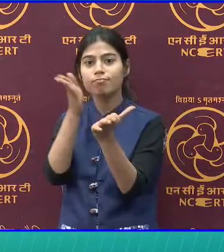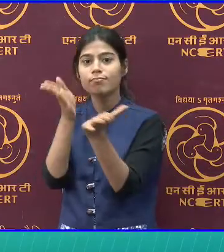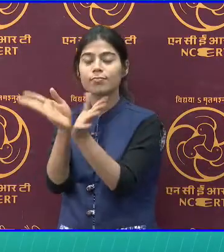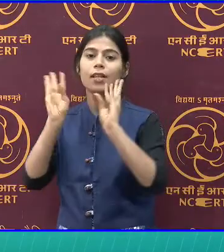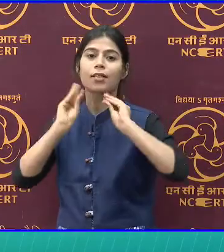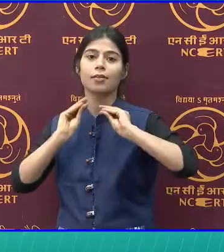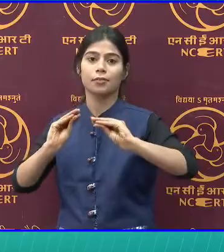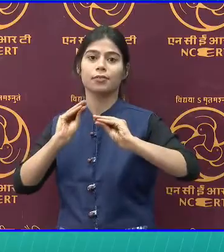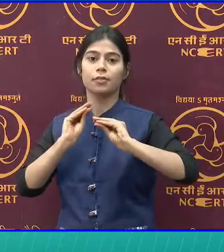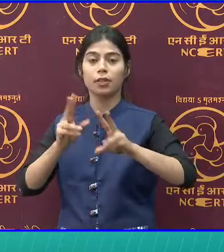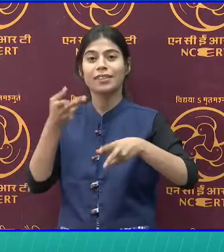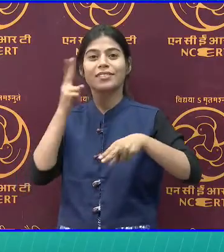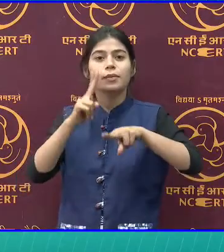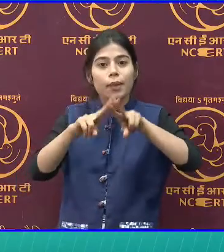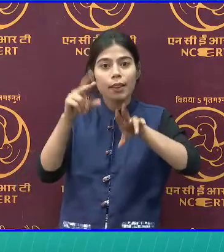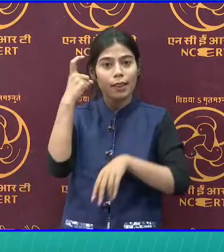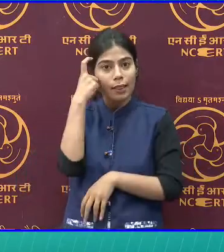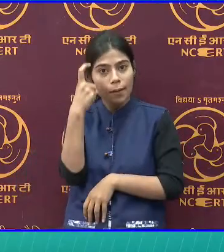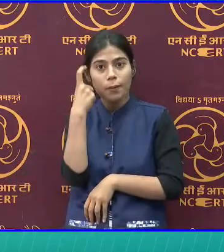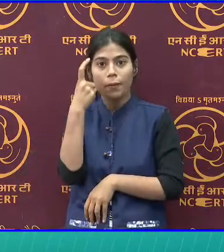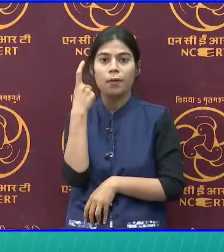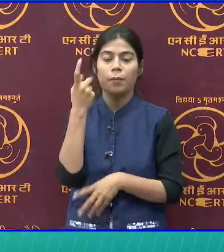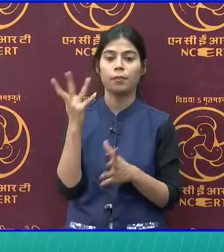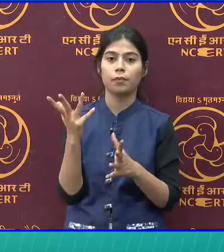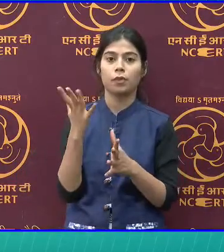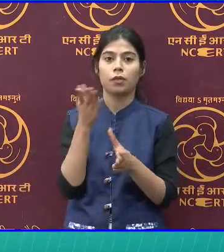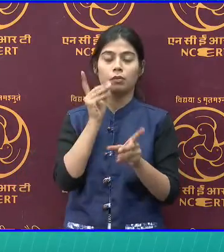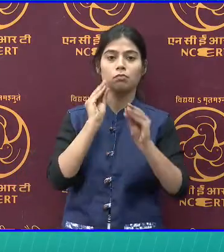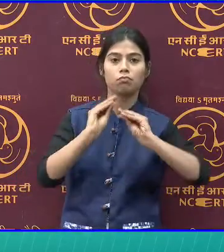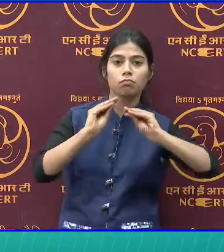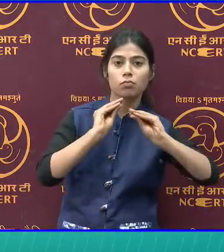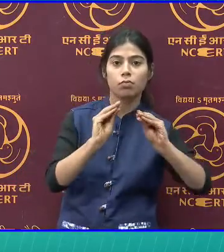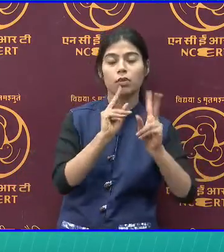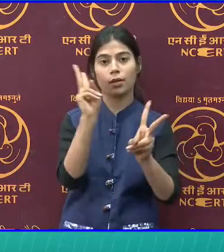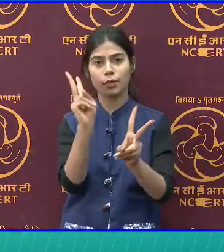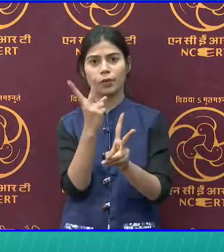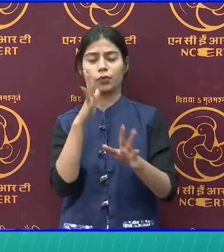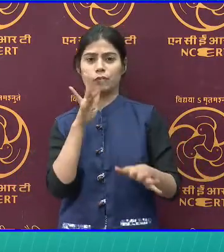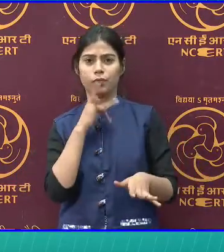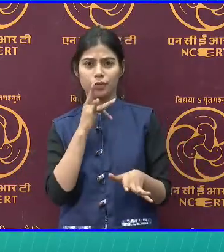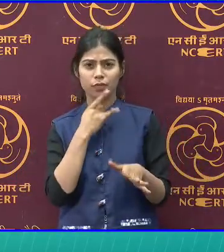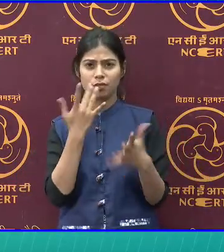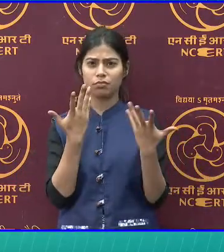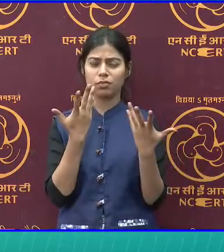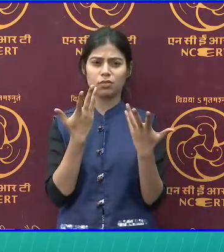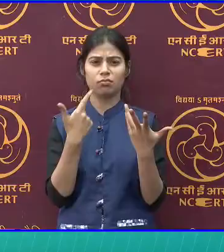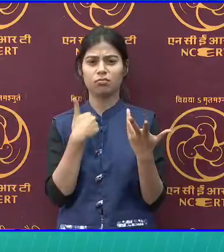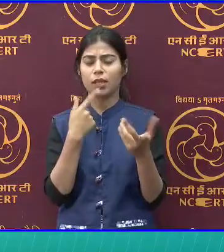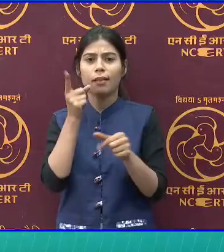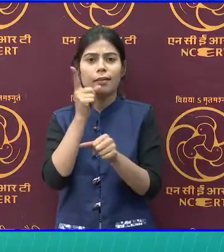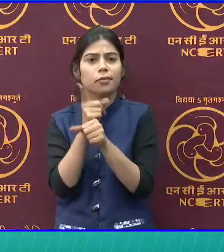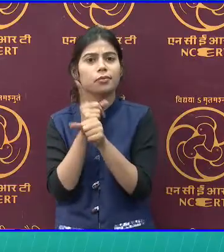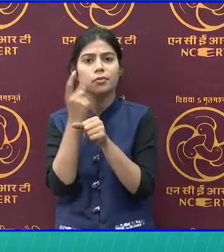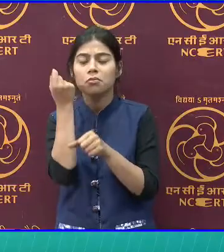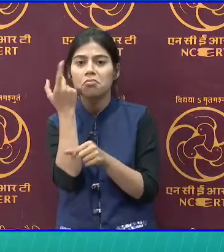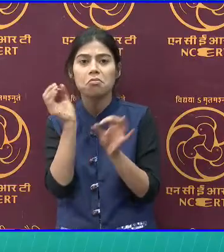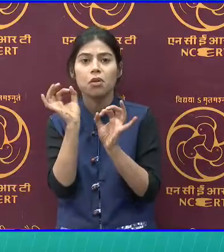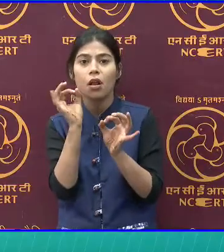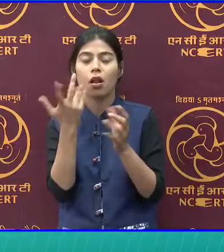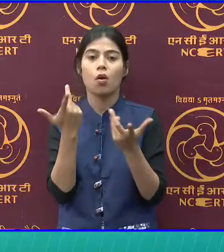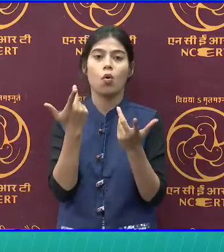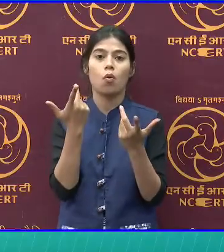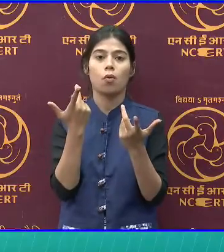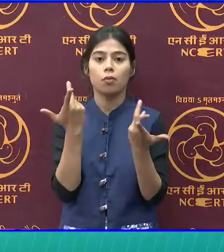You can also think about teaching some other chapters you feel very essential. So the teachers need to take the liberty